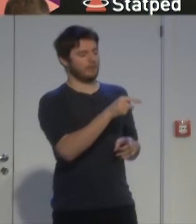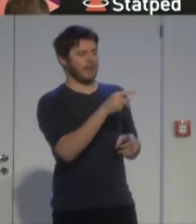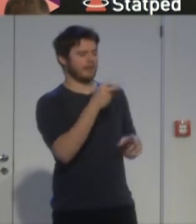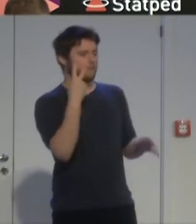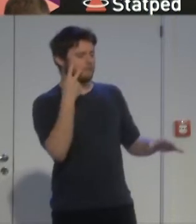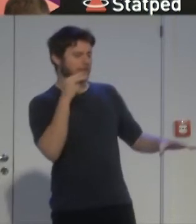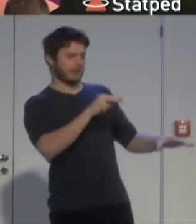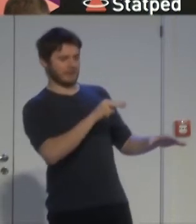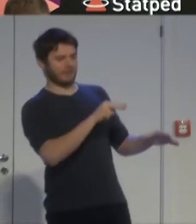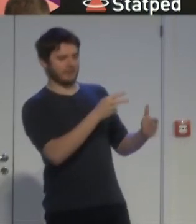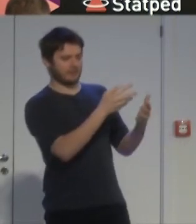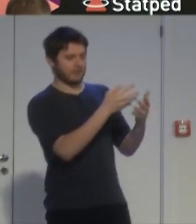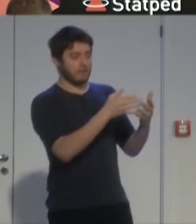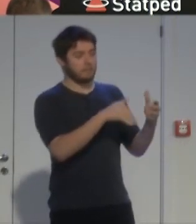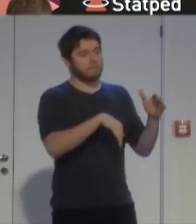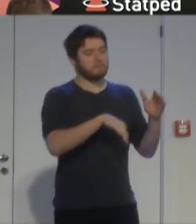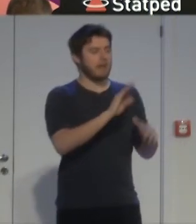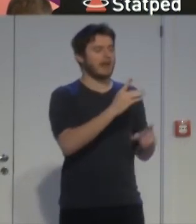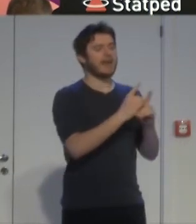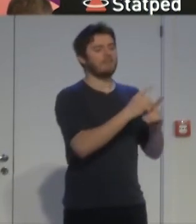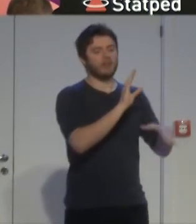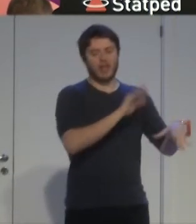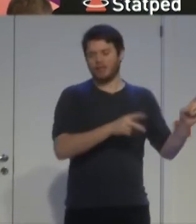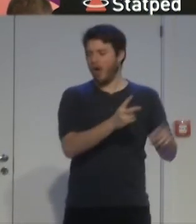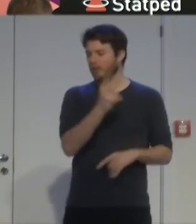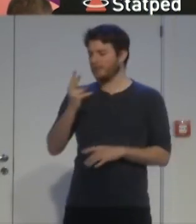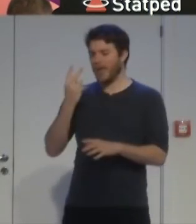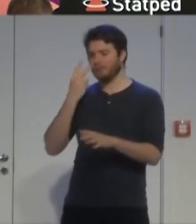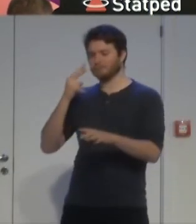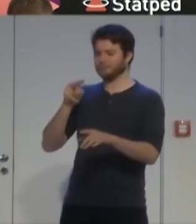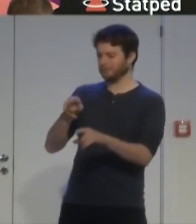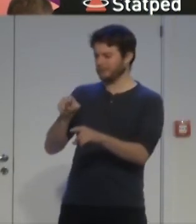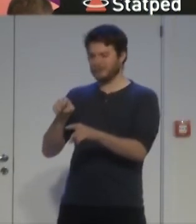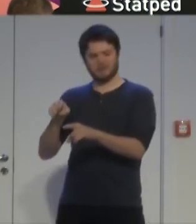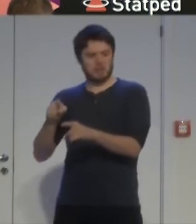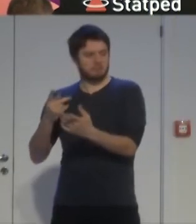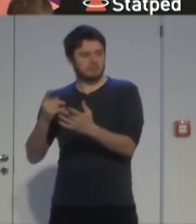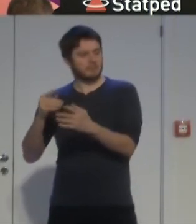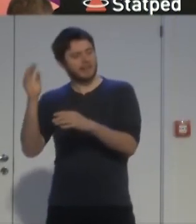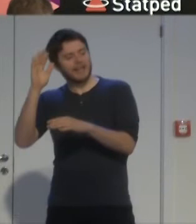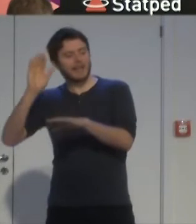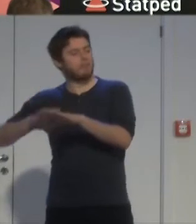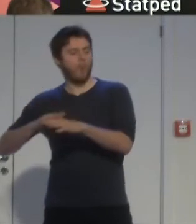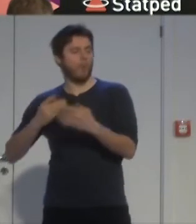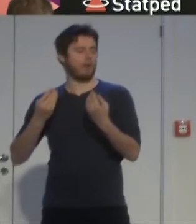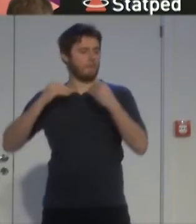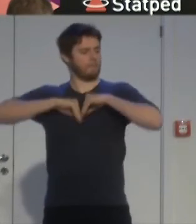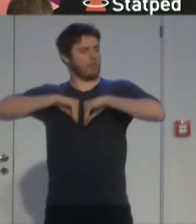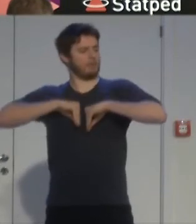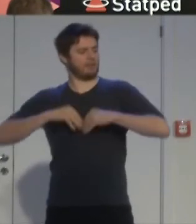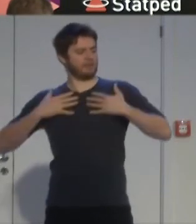than perspectives on languaging which do not consider embodiment.